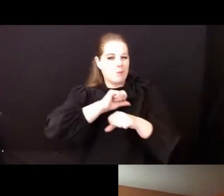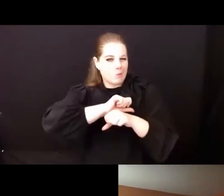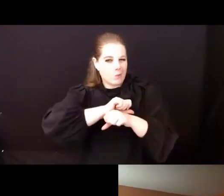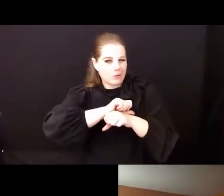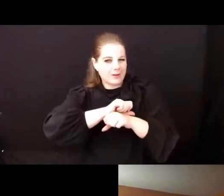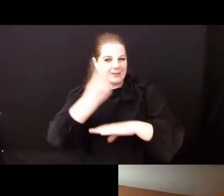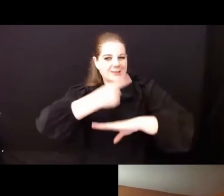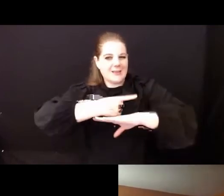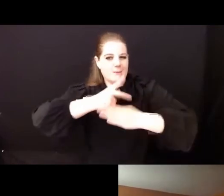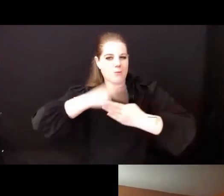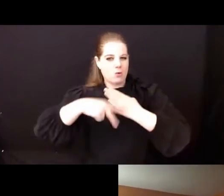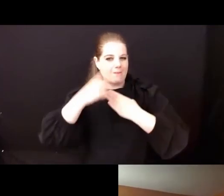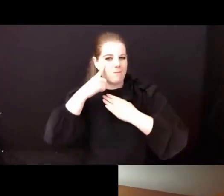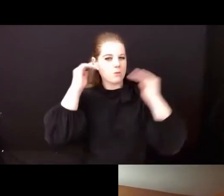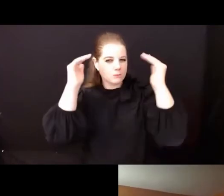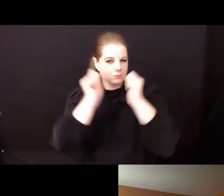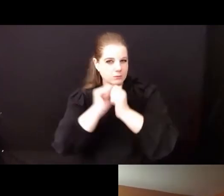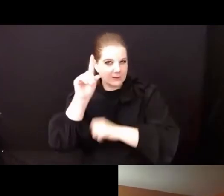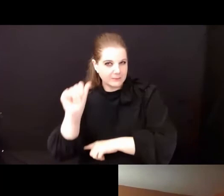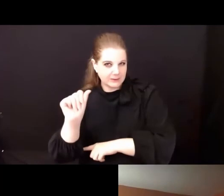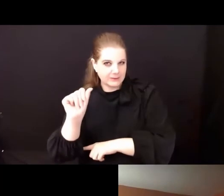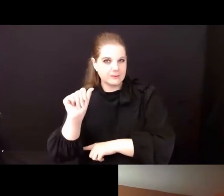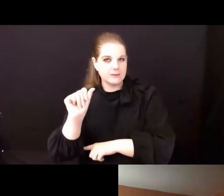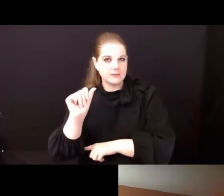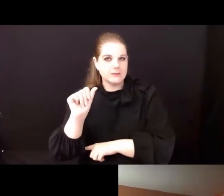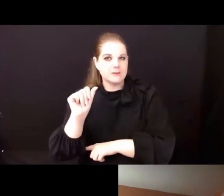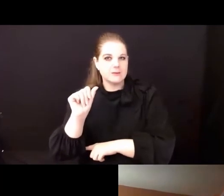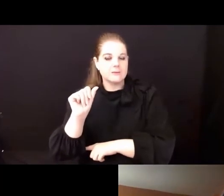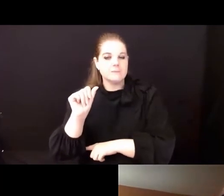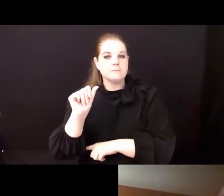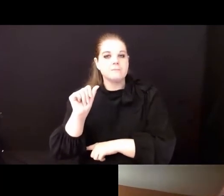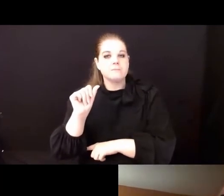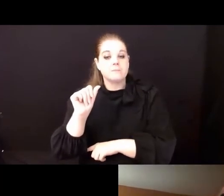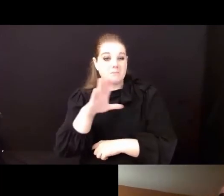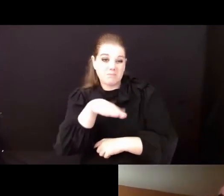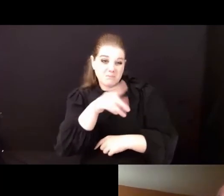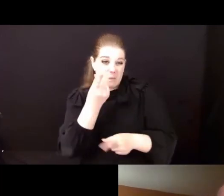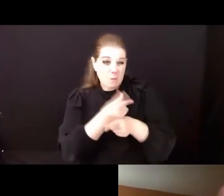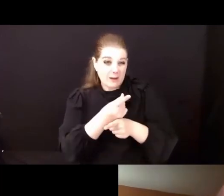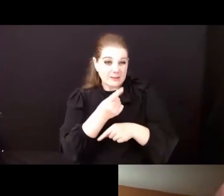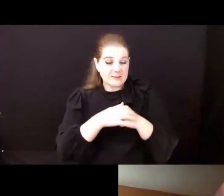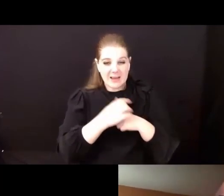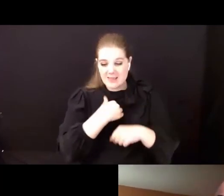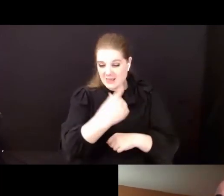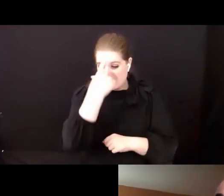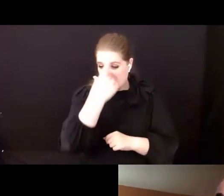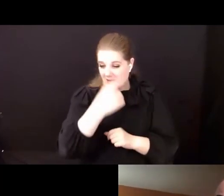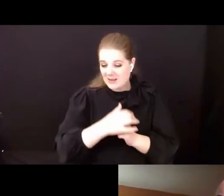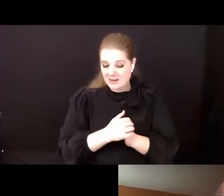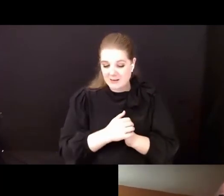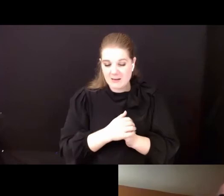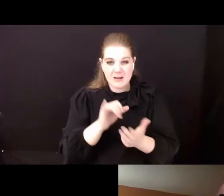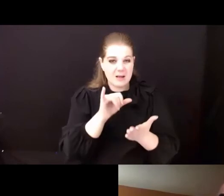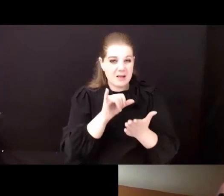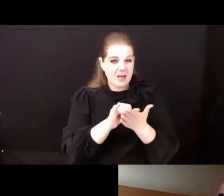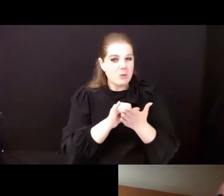with disabilities called In My Shoes. And you're right, I think it was over